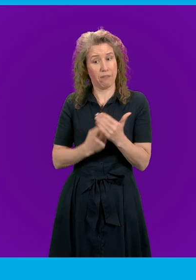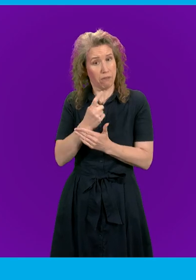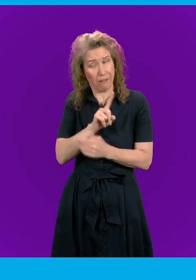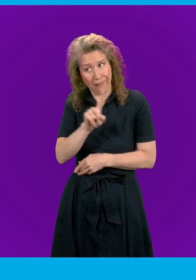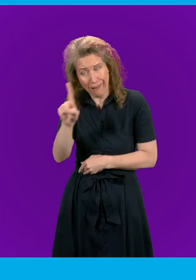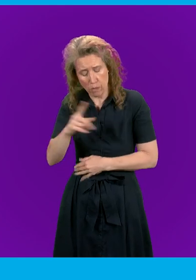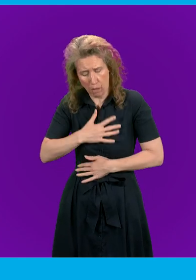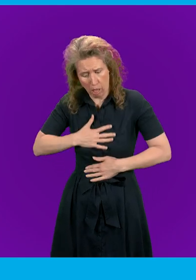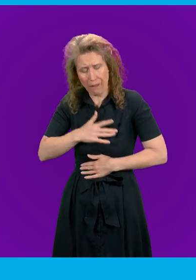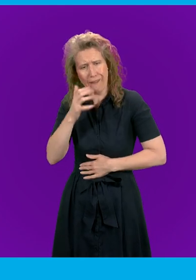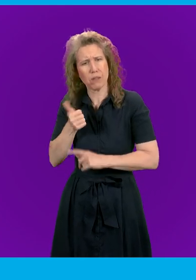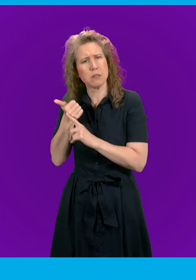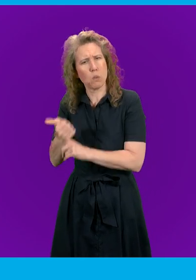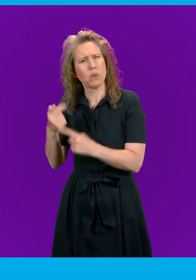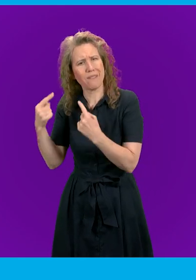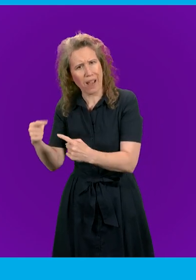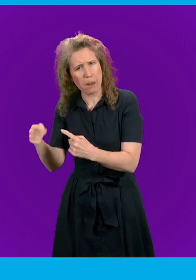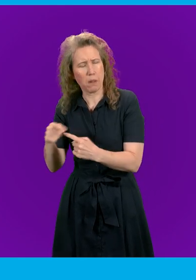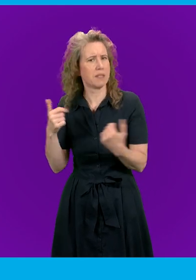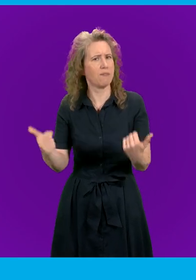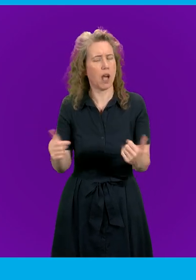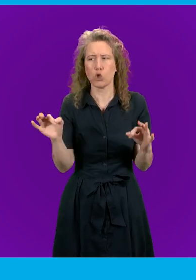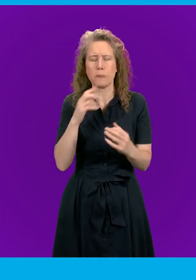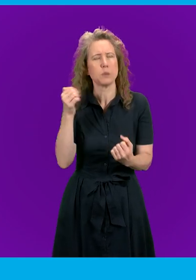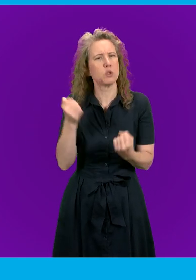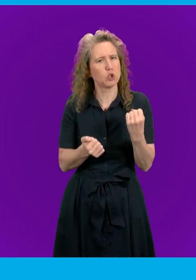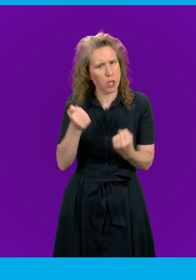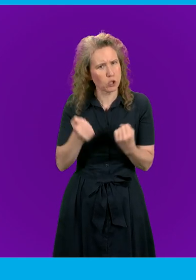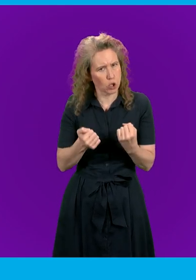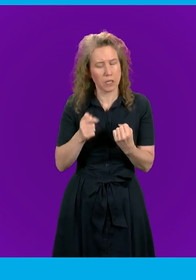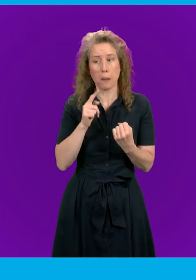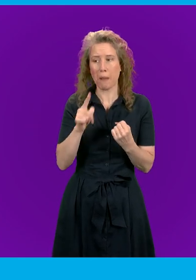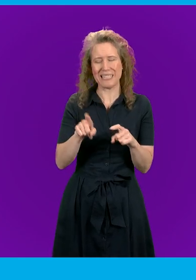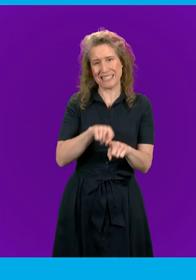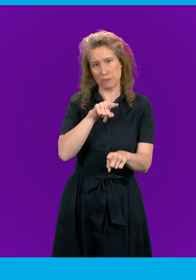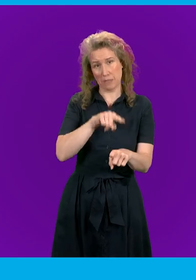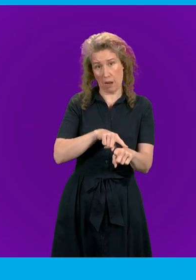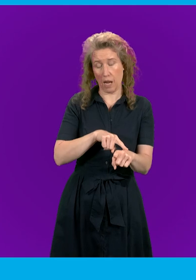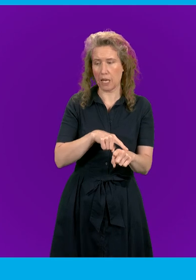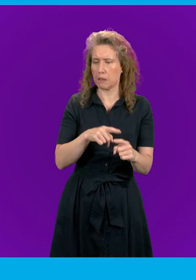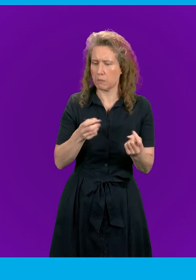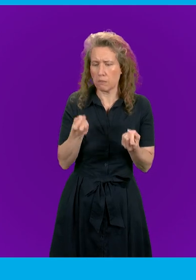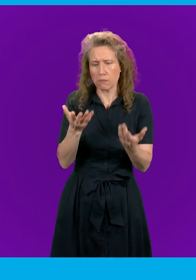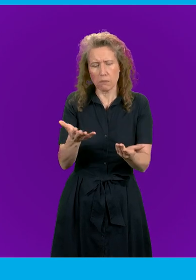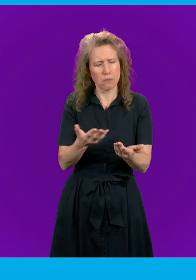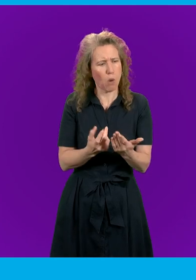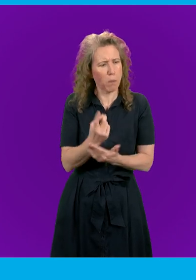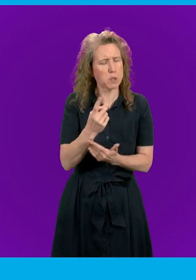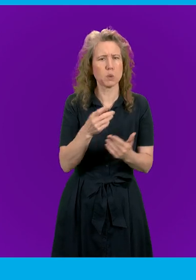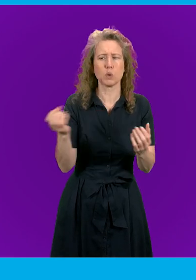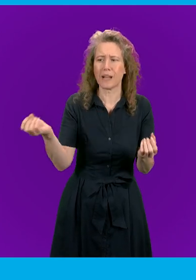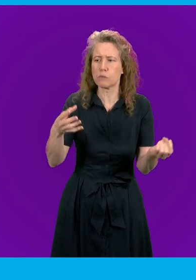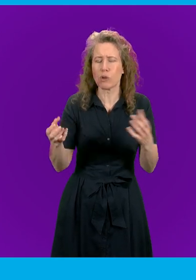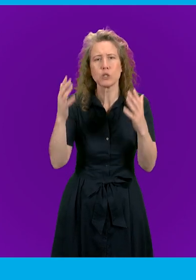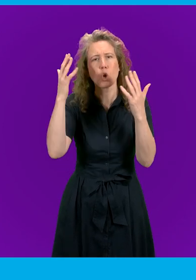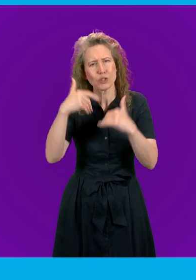and you do want to talk. But at the same time, finding a way where people can express these concerns